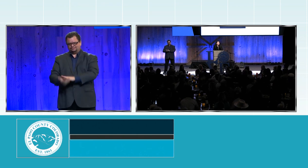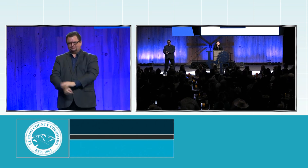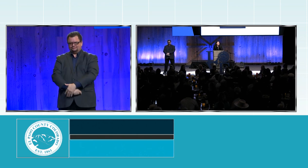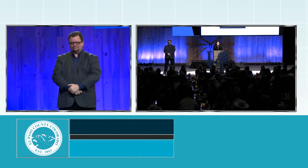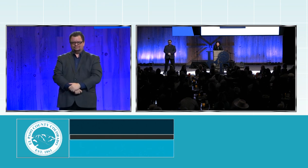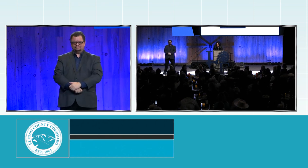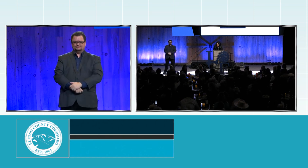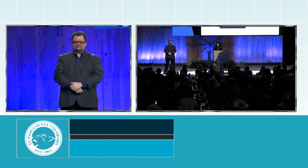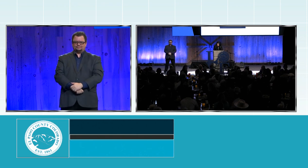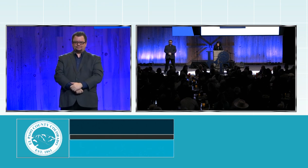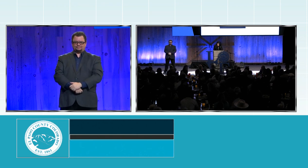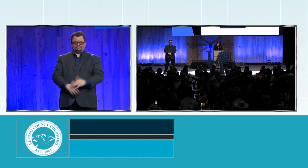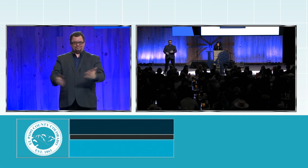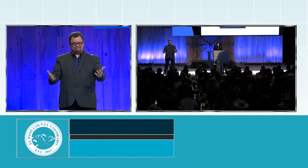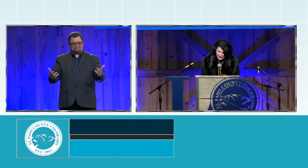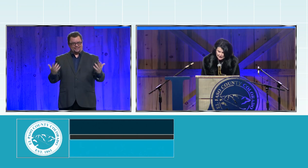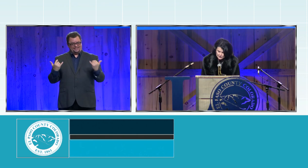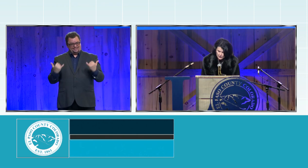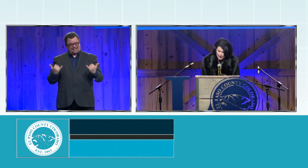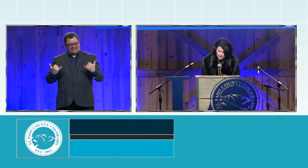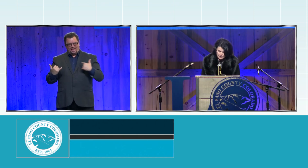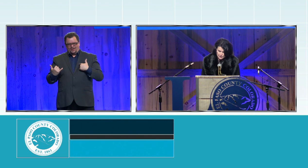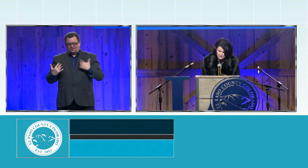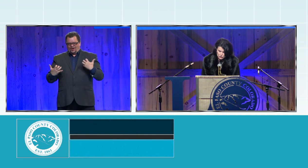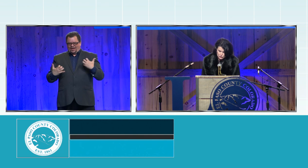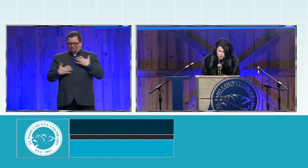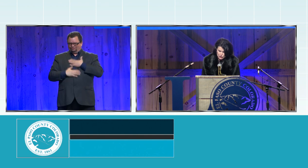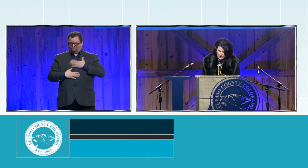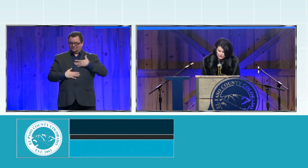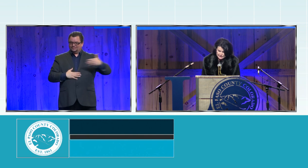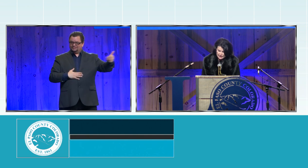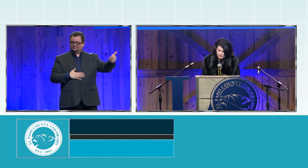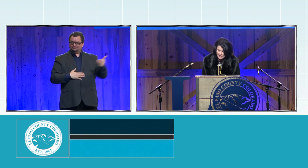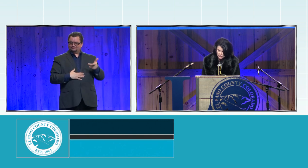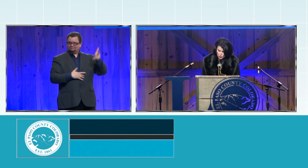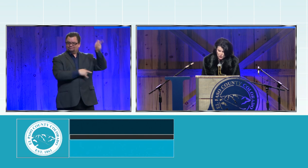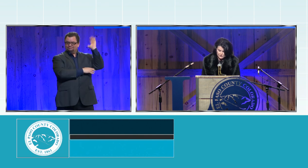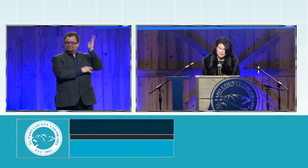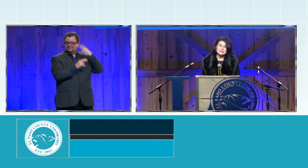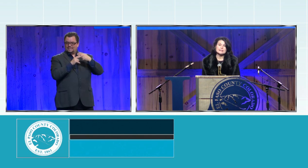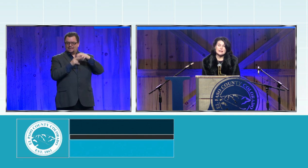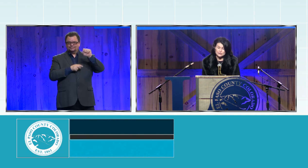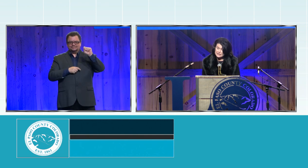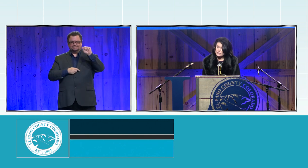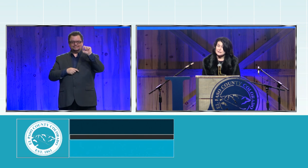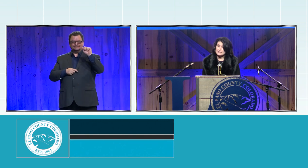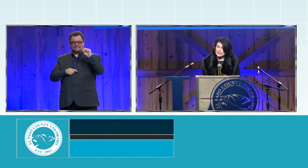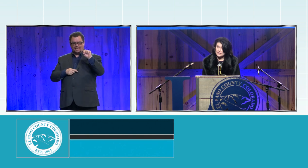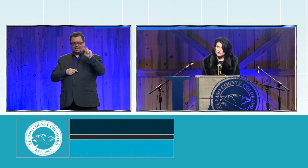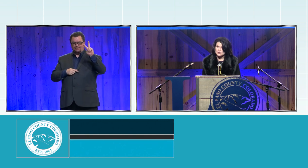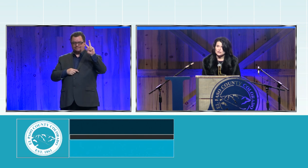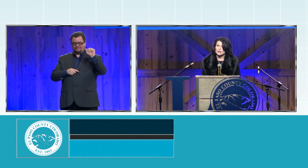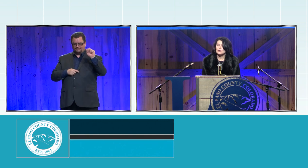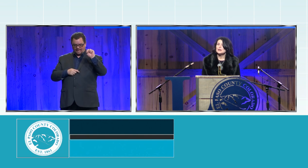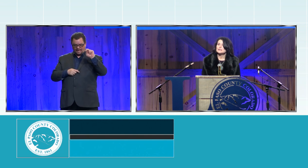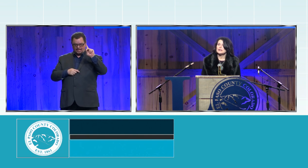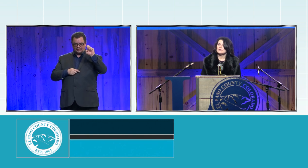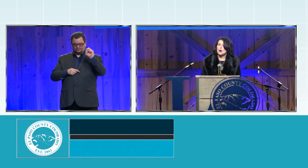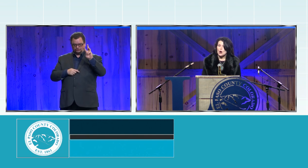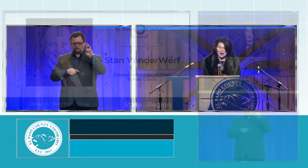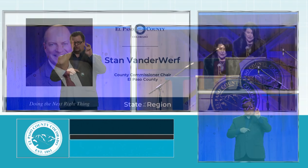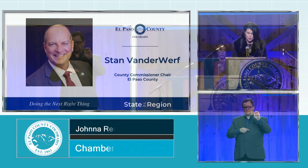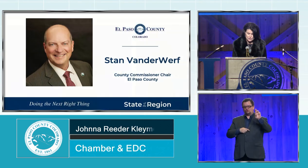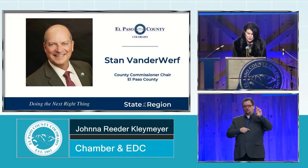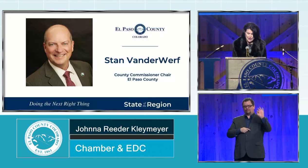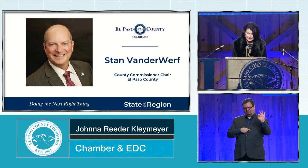It's now my pleasure to welcome El Paso County Commissioner Chair Stan Vanderwerp to the stage this year to